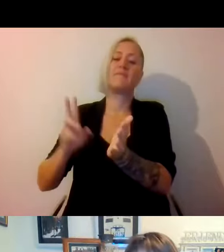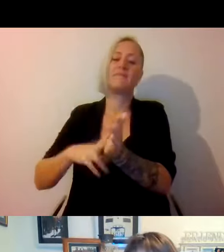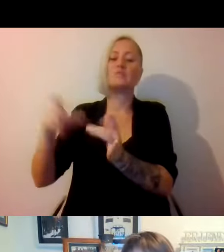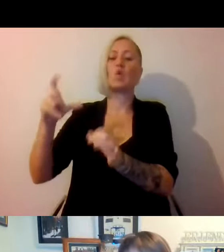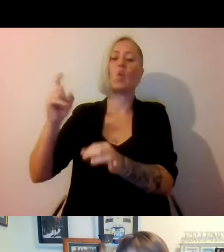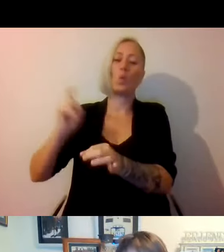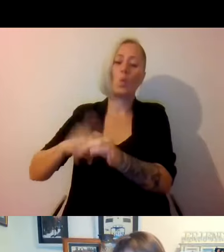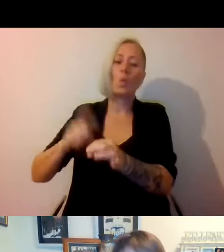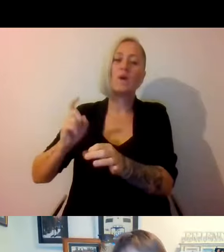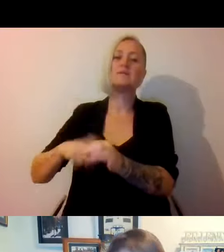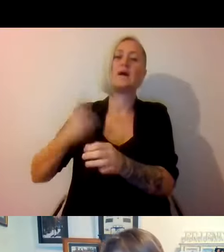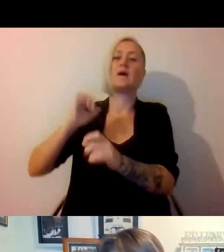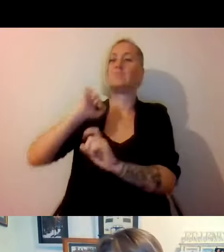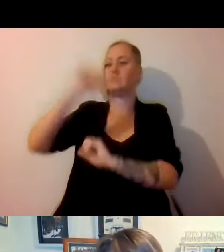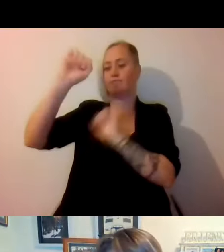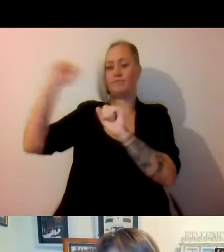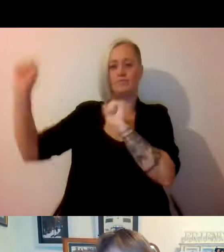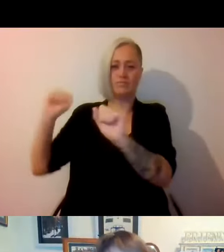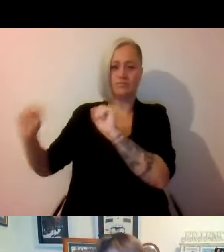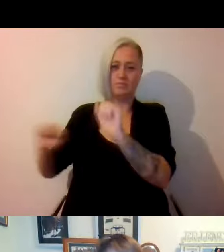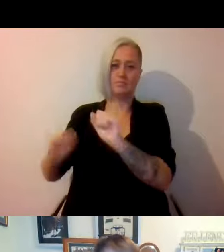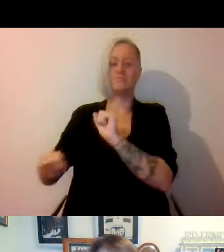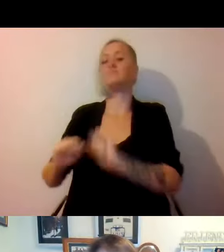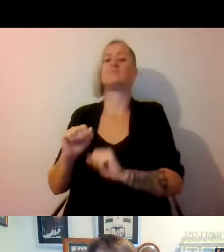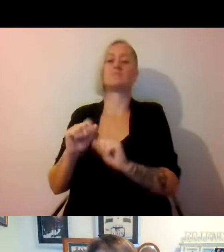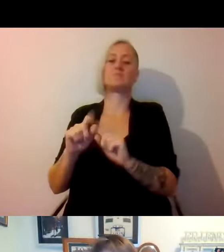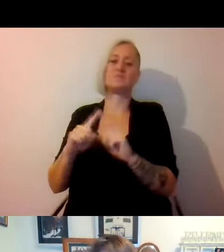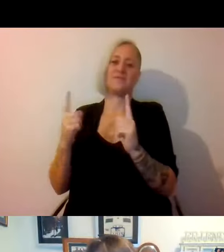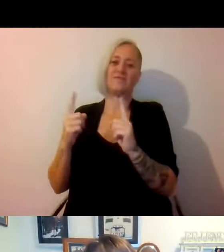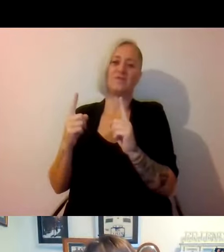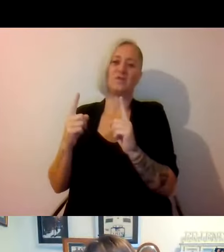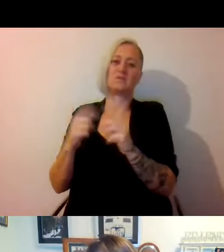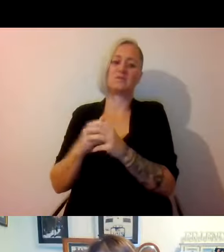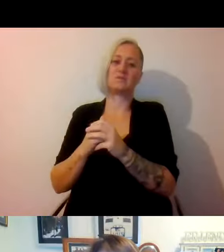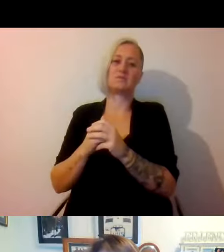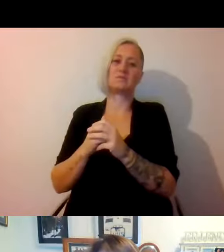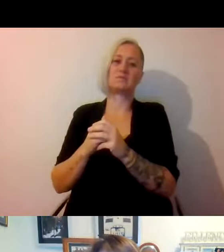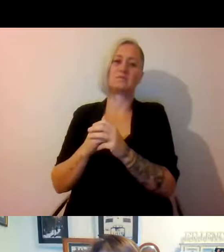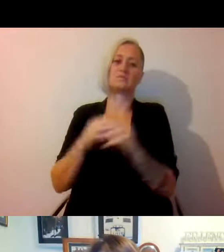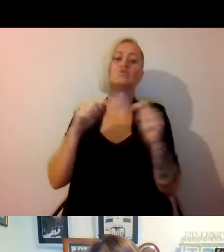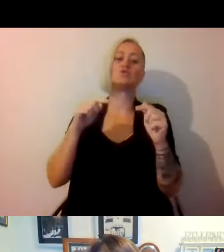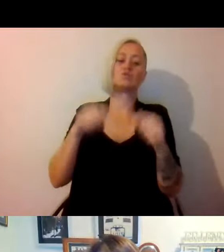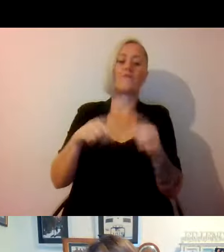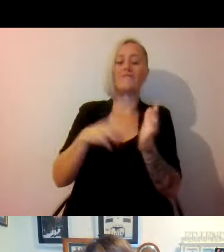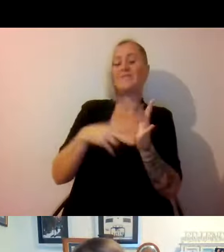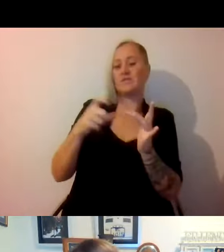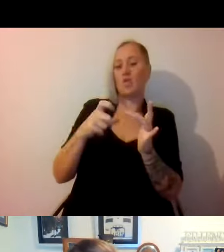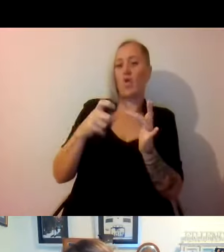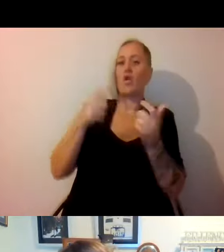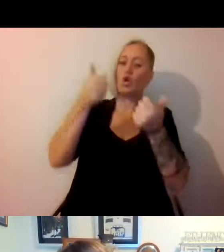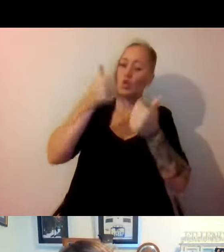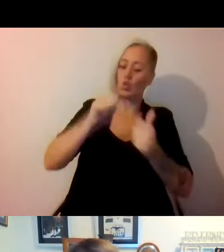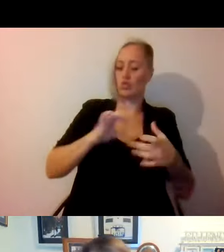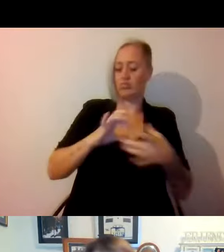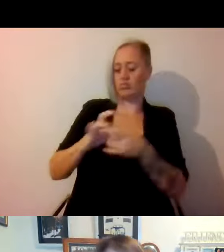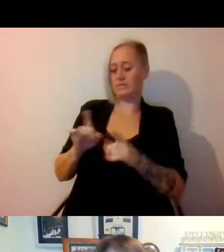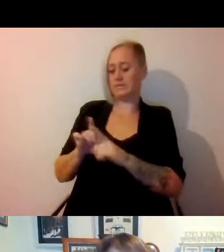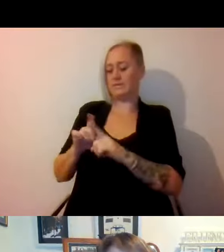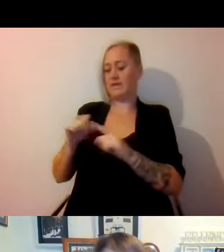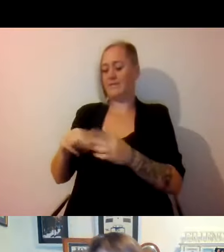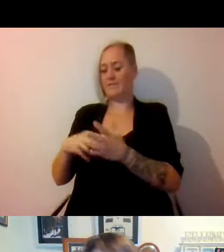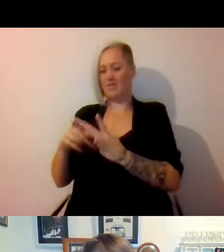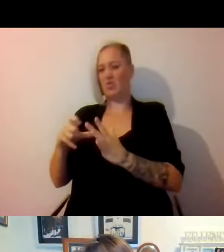keyword sign is using the variations of AUSLAN that would be particular to Victoria, and similarly if you're in New South